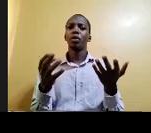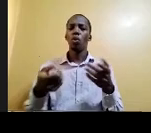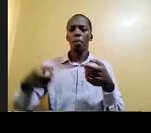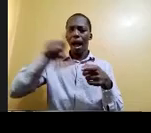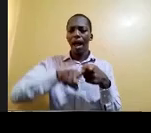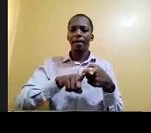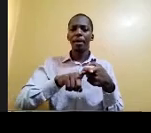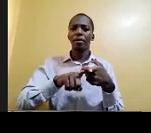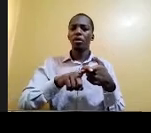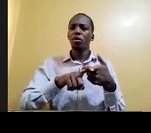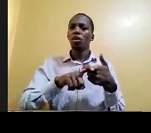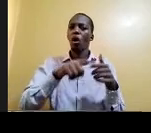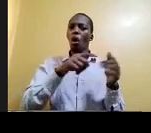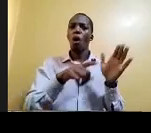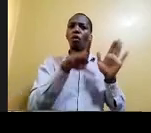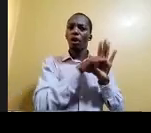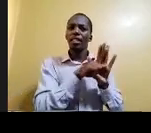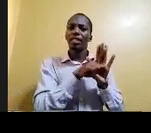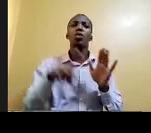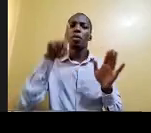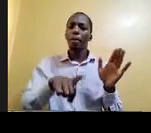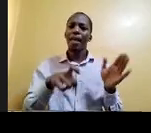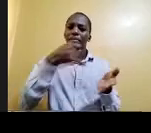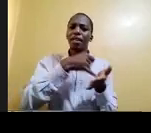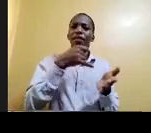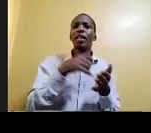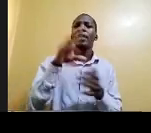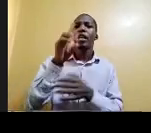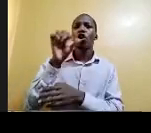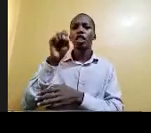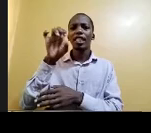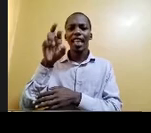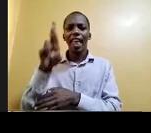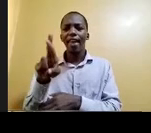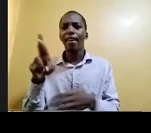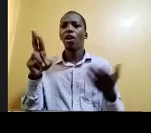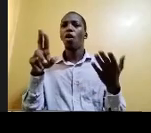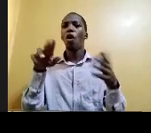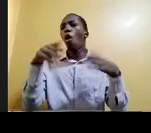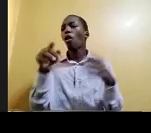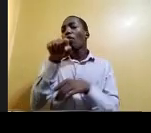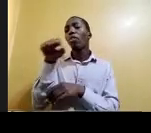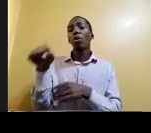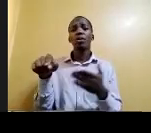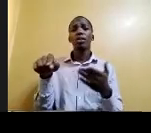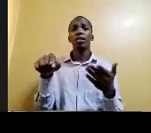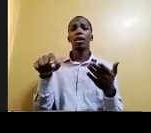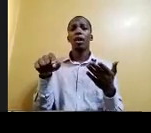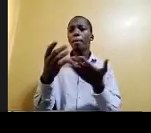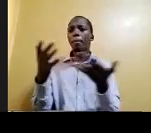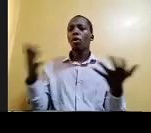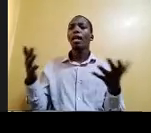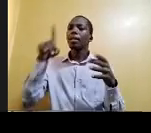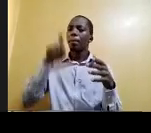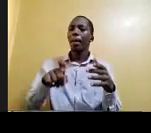that, what has to be included in the dossiers, and also whether those products still have to be within the horizontal